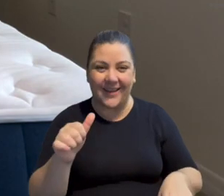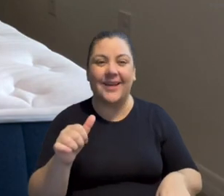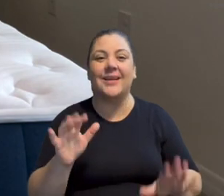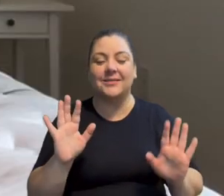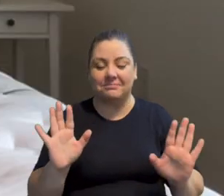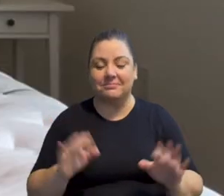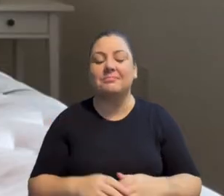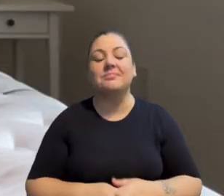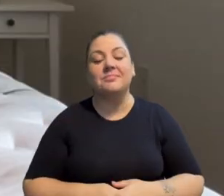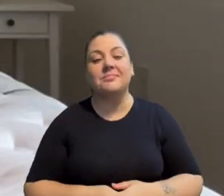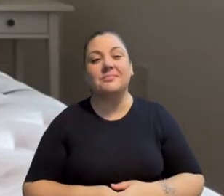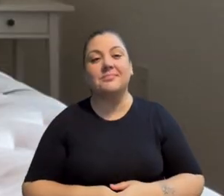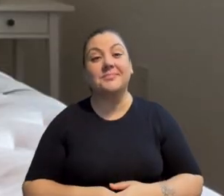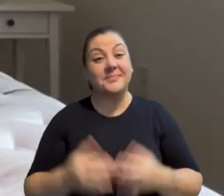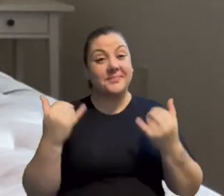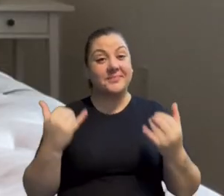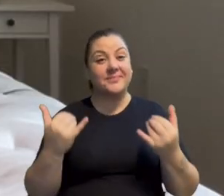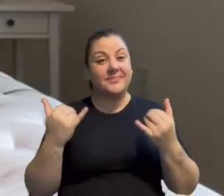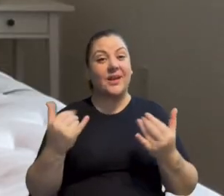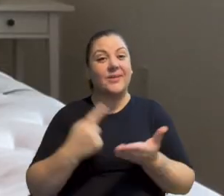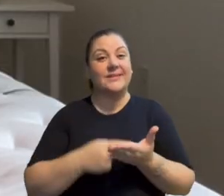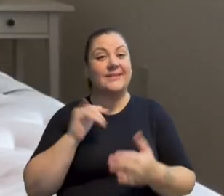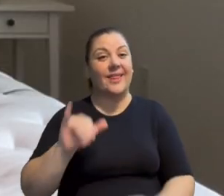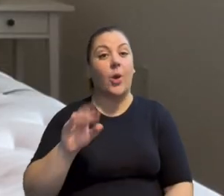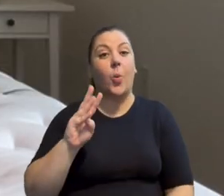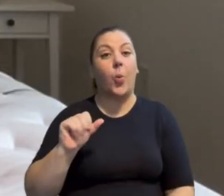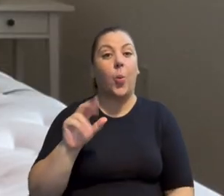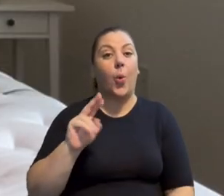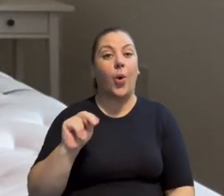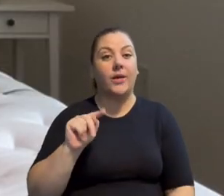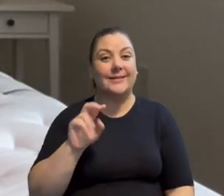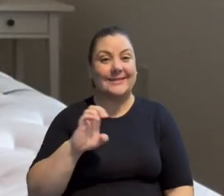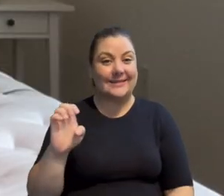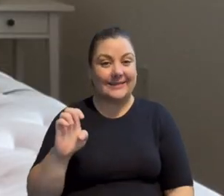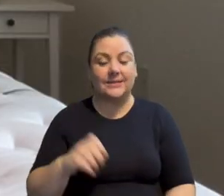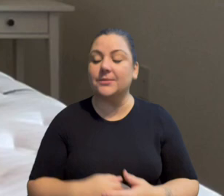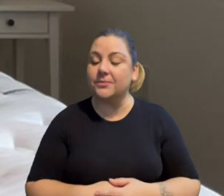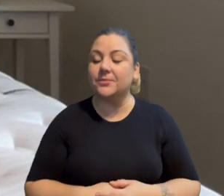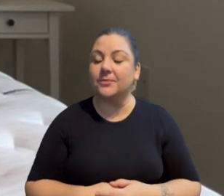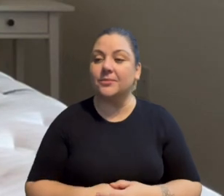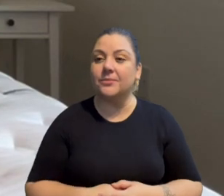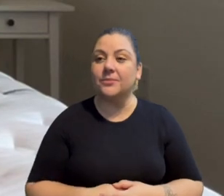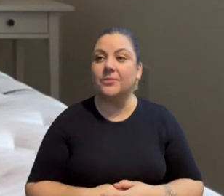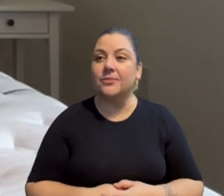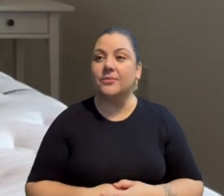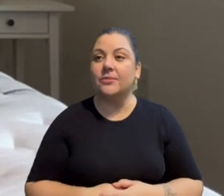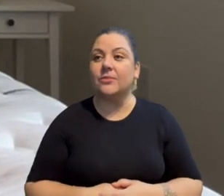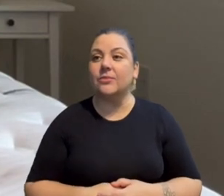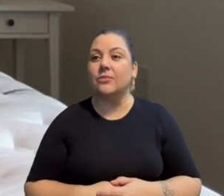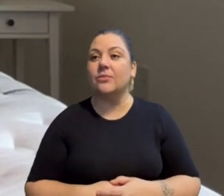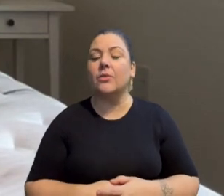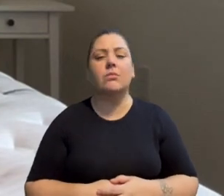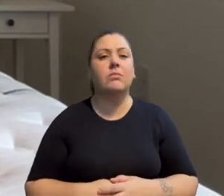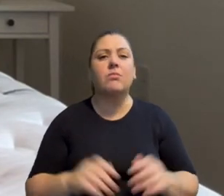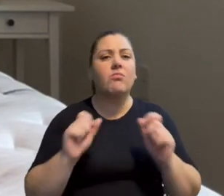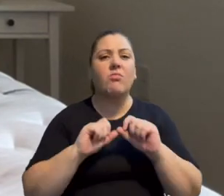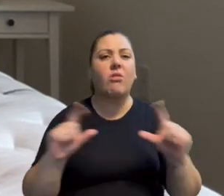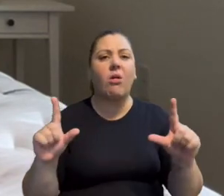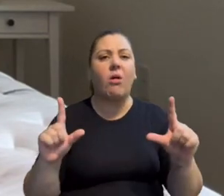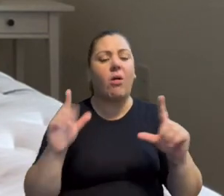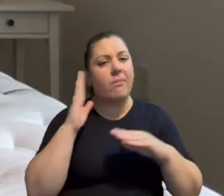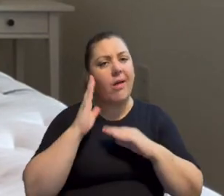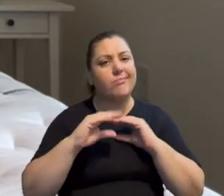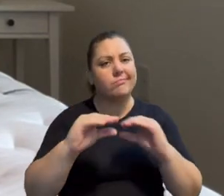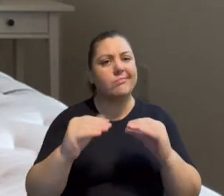bases covered. All right, so let's talk about warranty. Warranty is something that almost all mattresses, pretty much